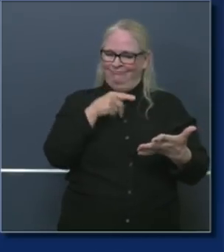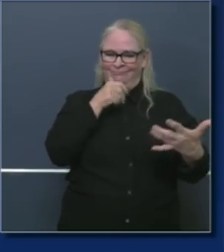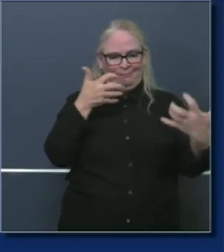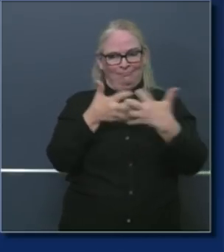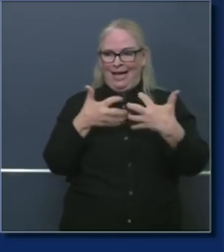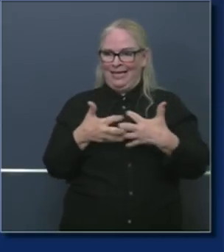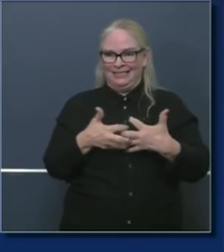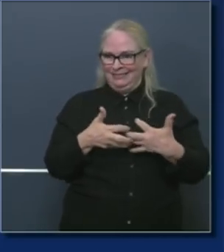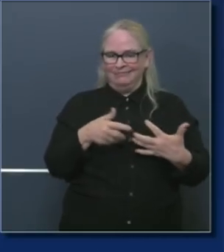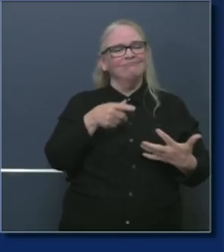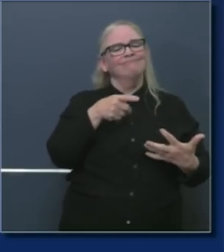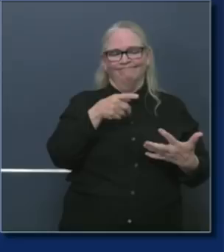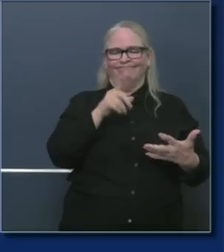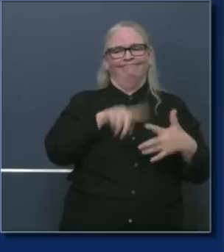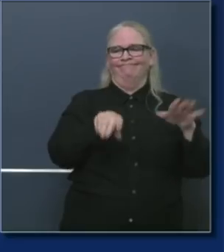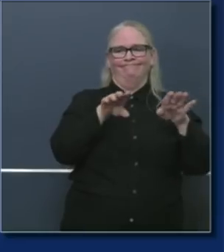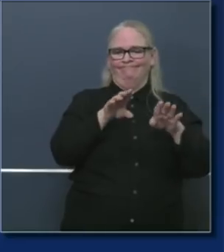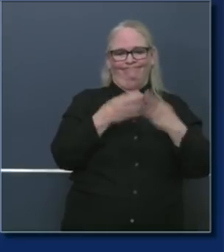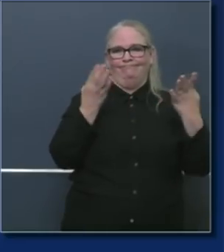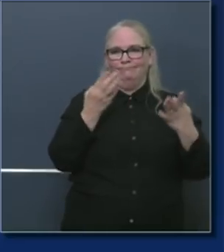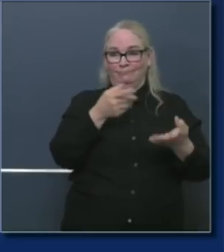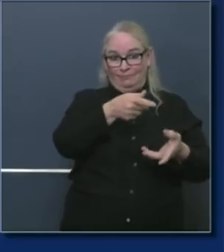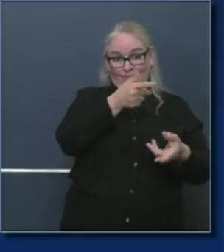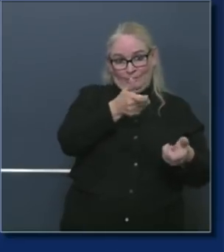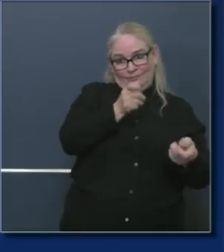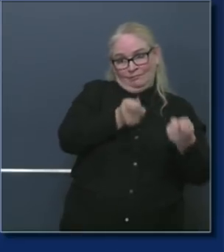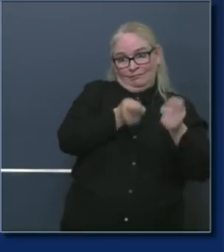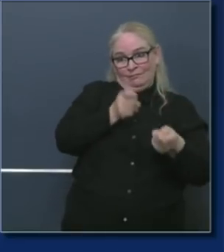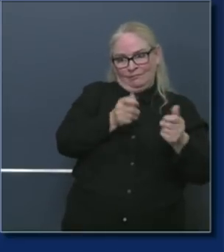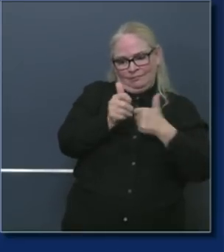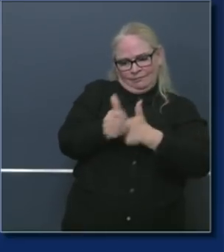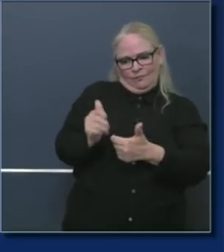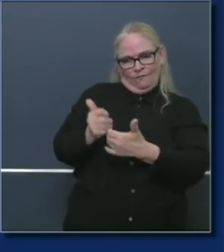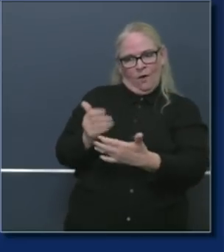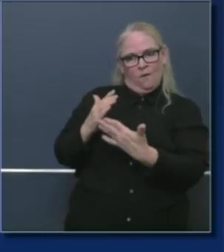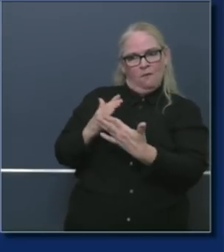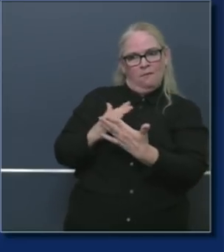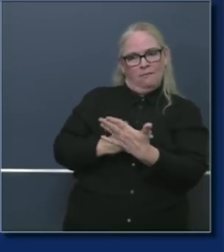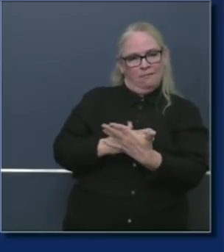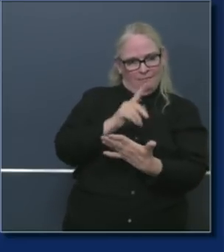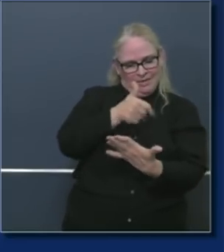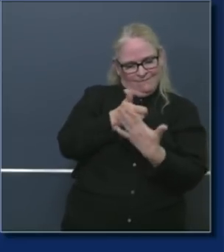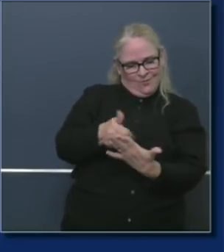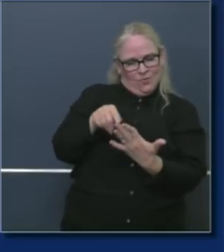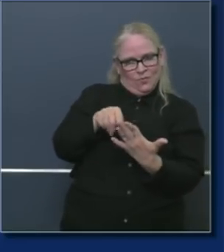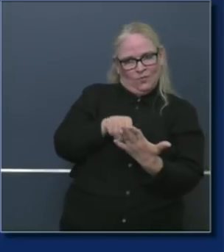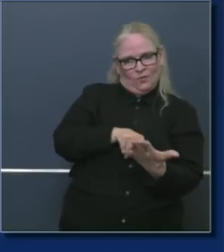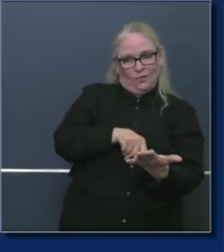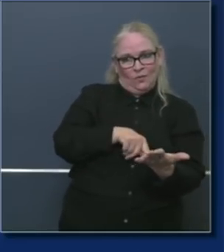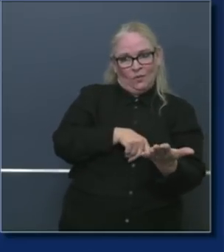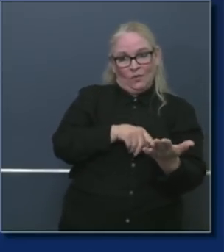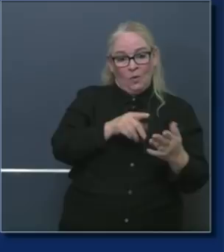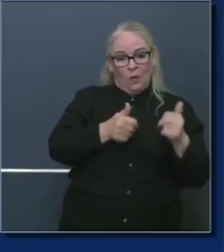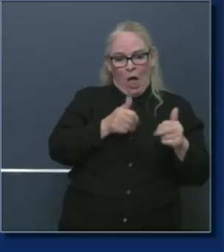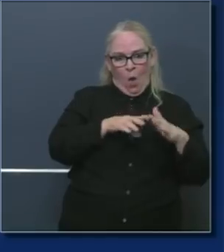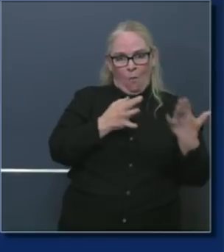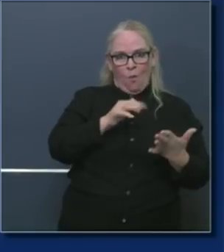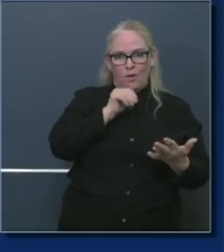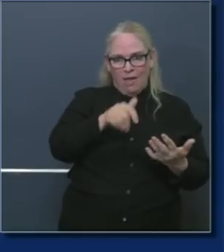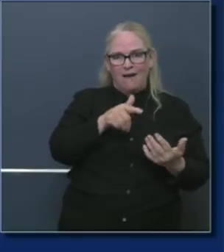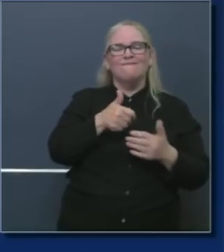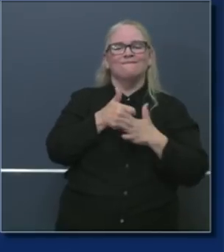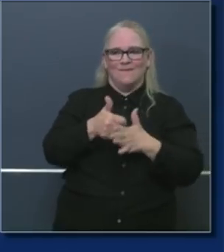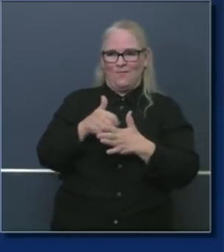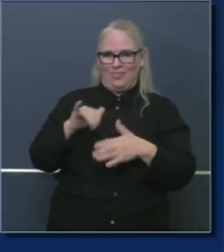those modifications again in other cases based on their data and their own countywide situation. We